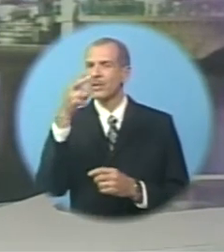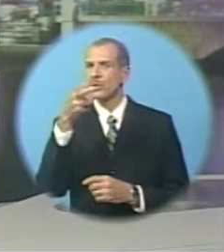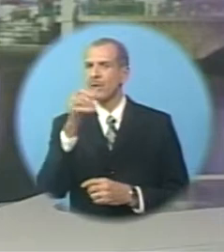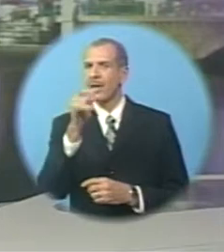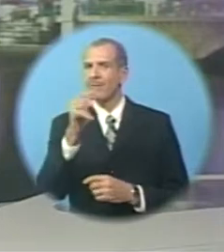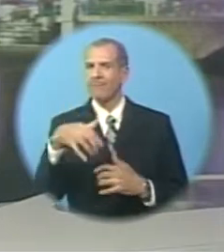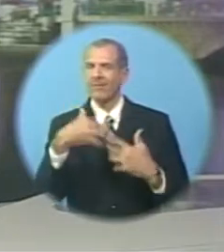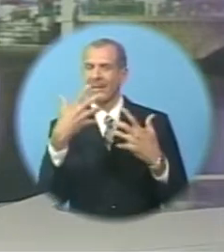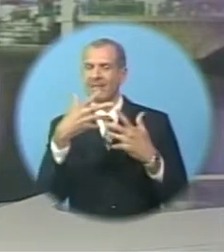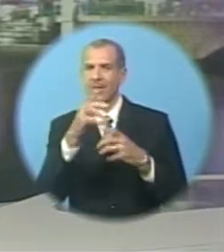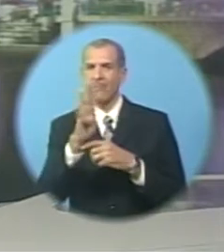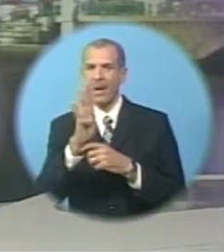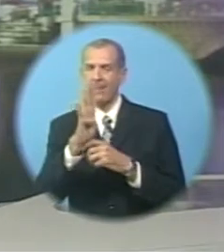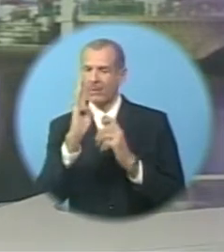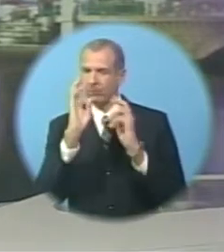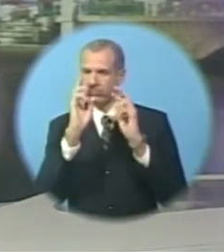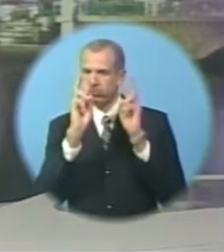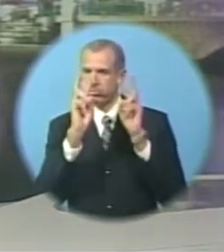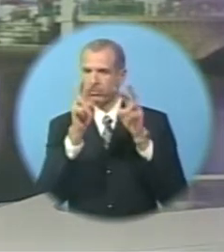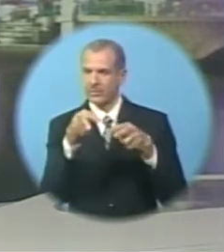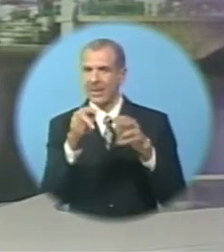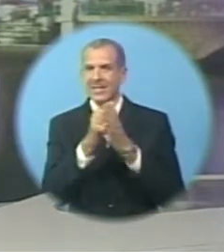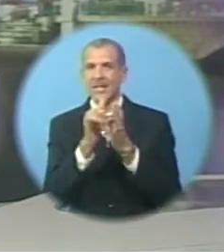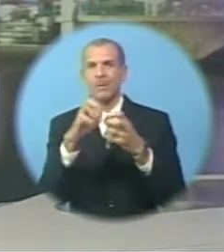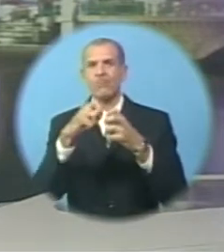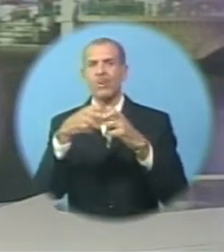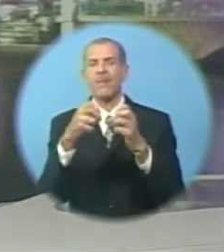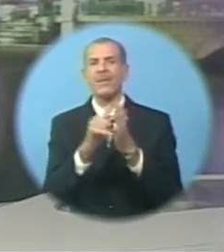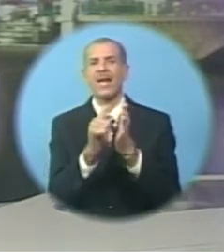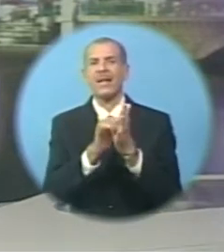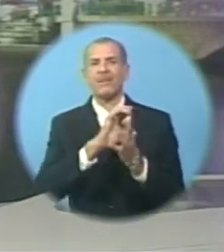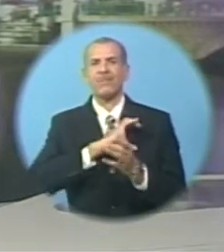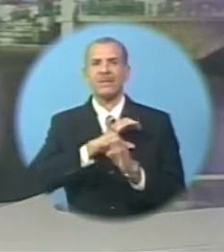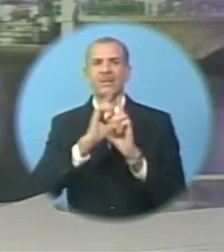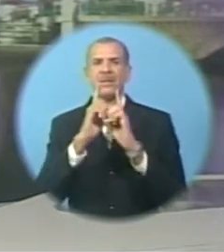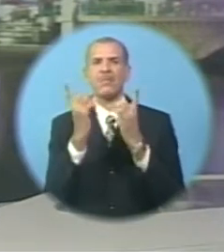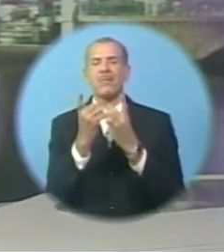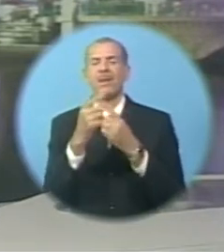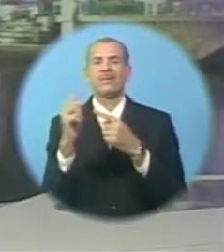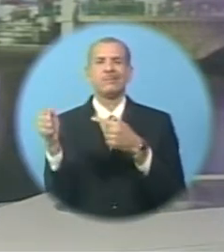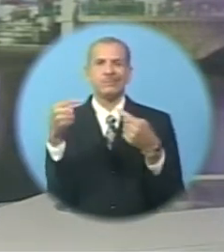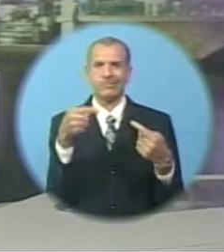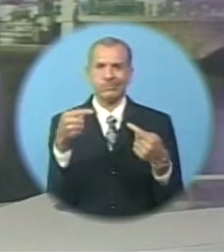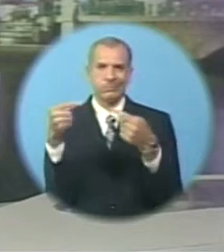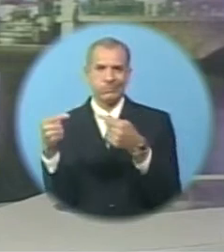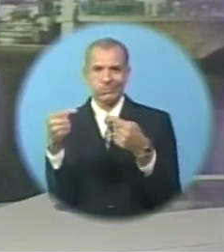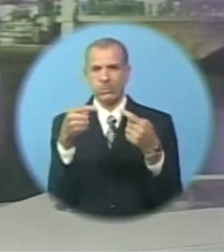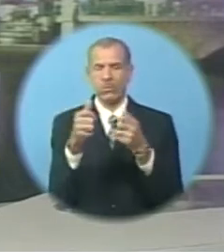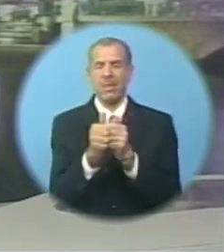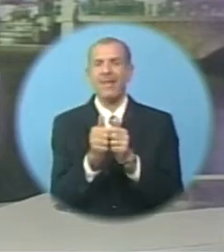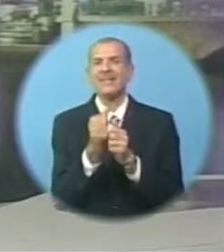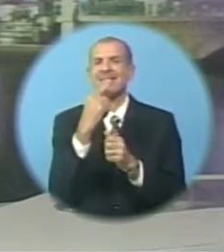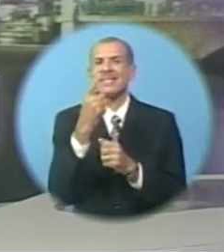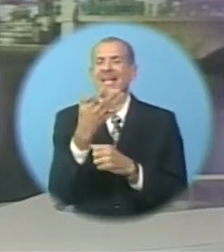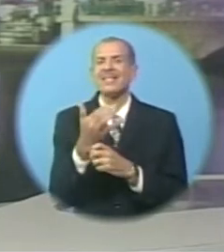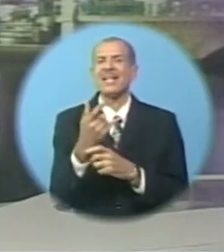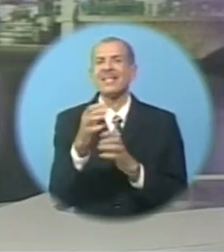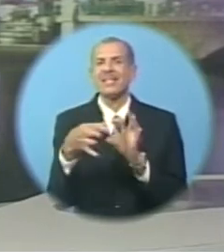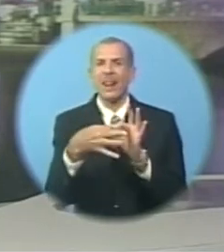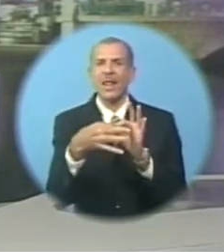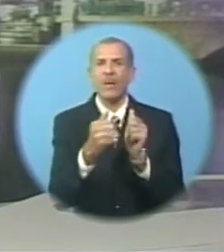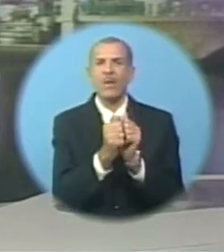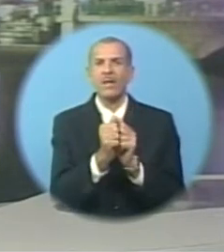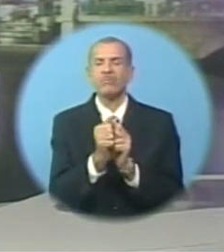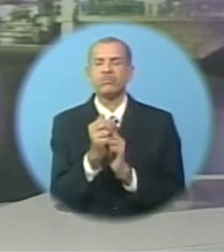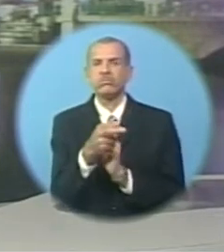in Barbados. He says it is a problem the Royal Barbados Police Force is wrestling with. Mr. Stewart says there is a link between gun